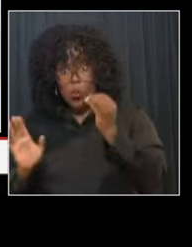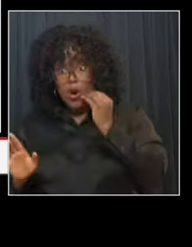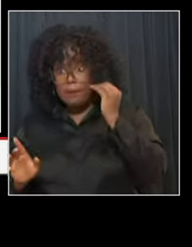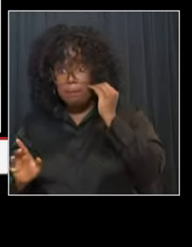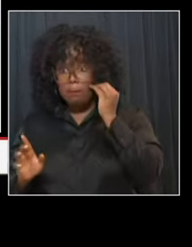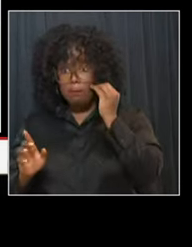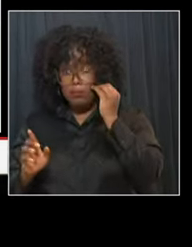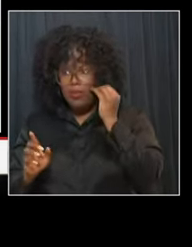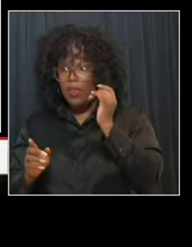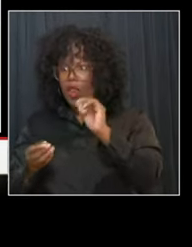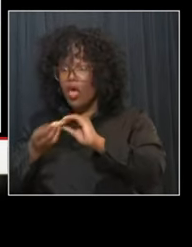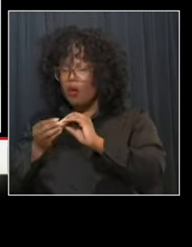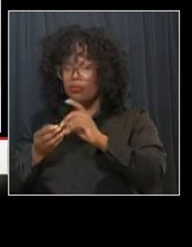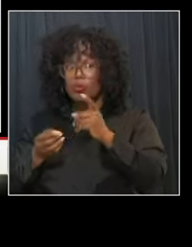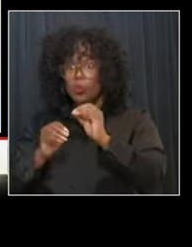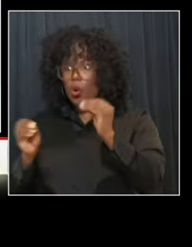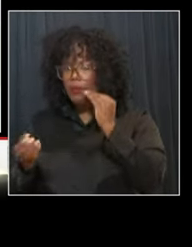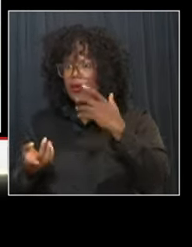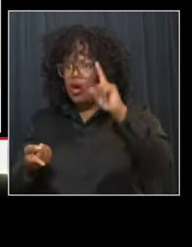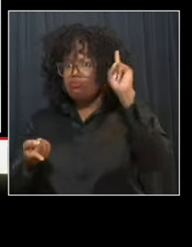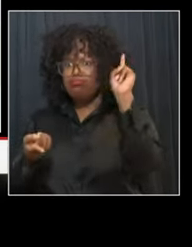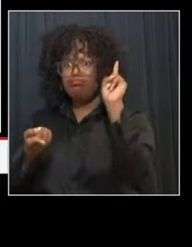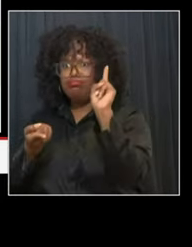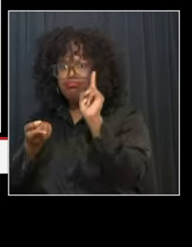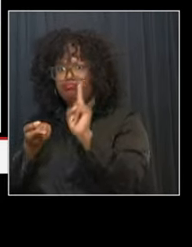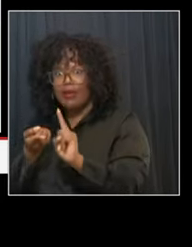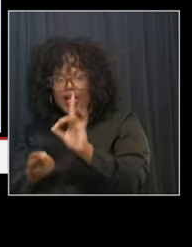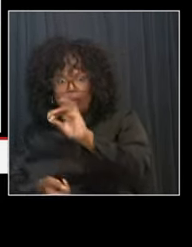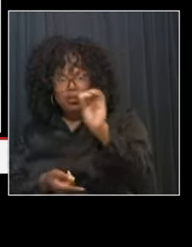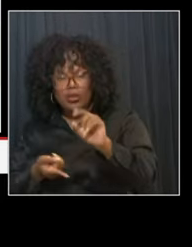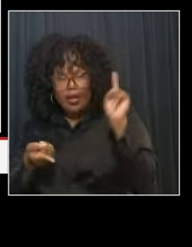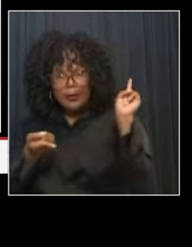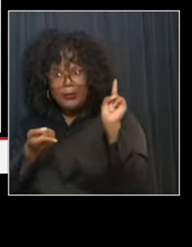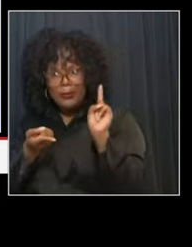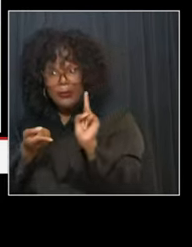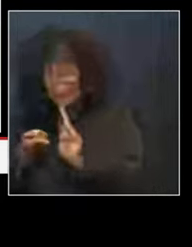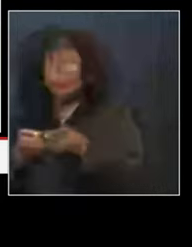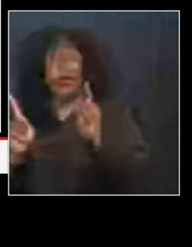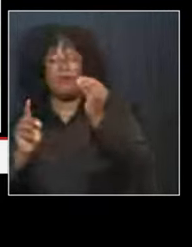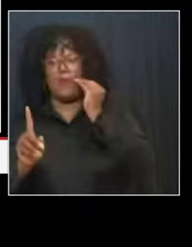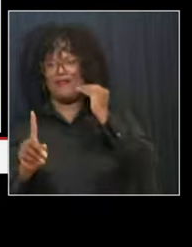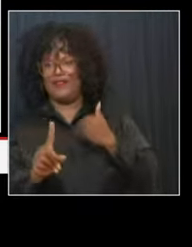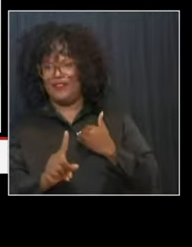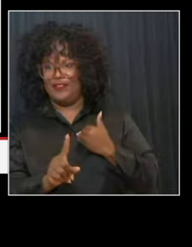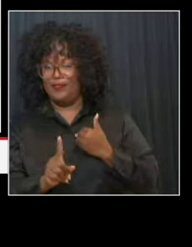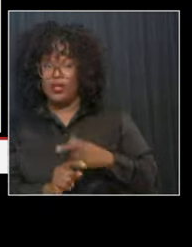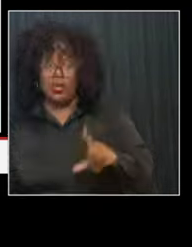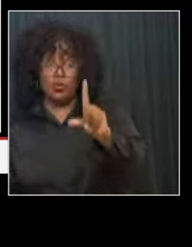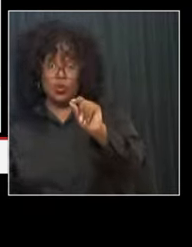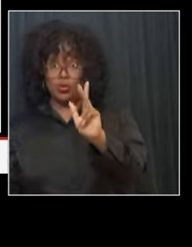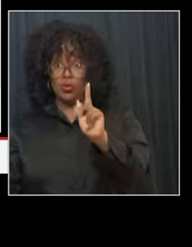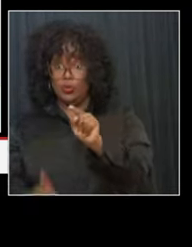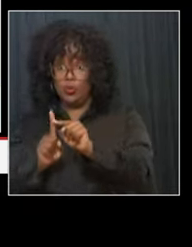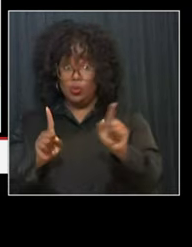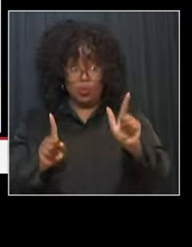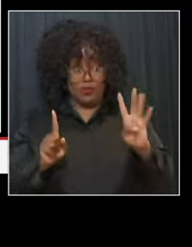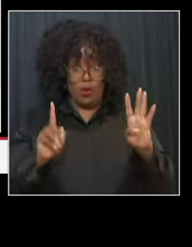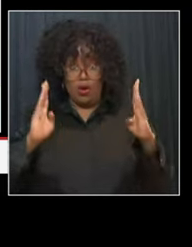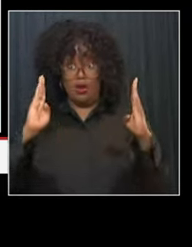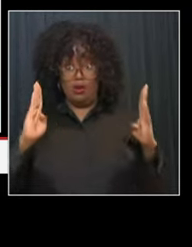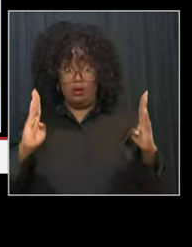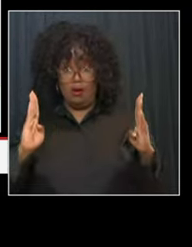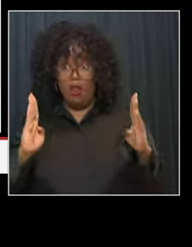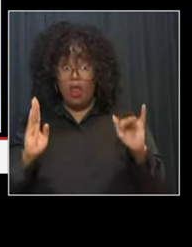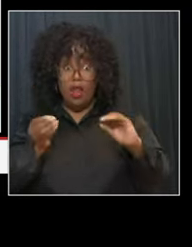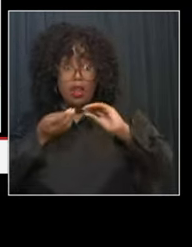from 2023 to 2024. And we are also very excited that this budget